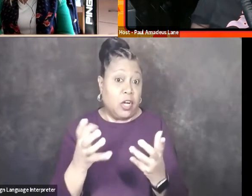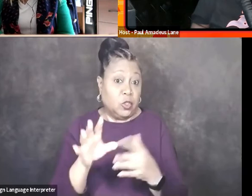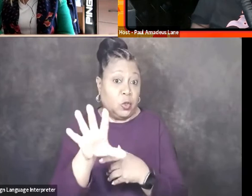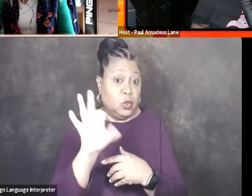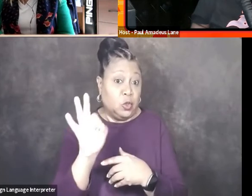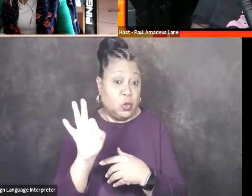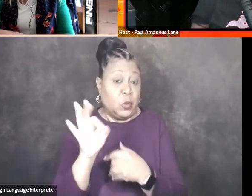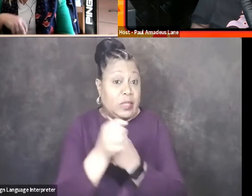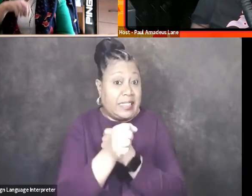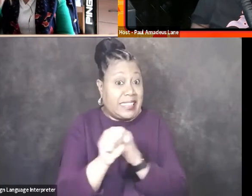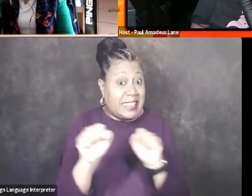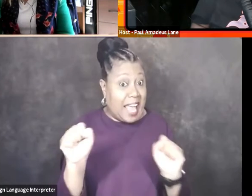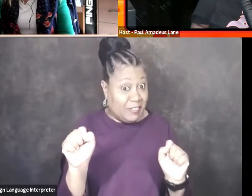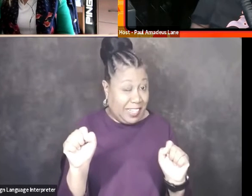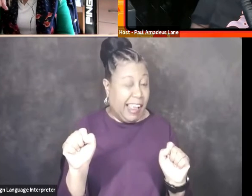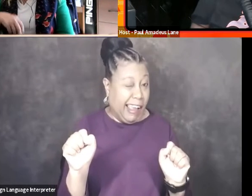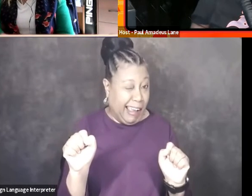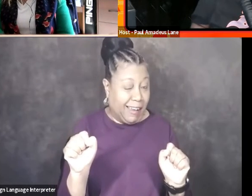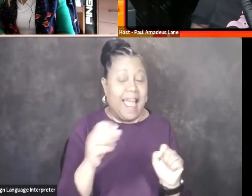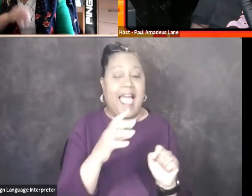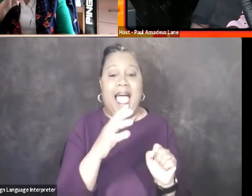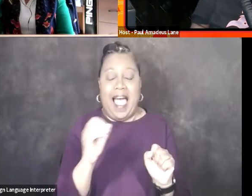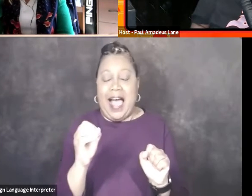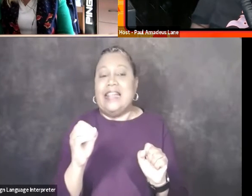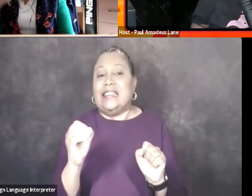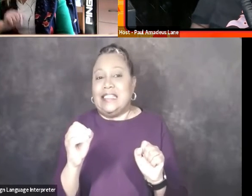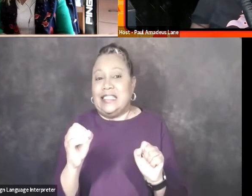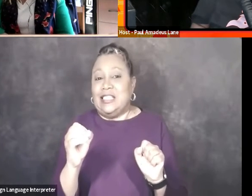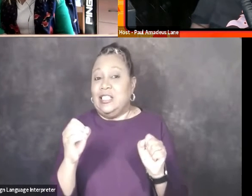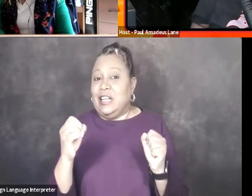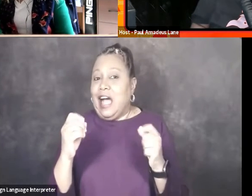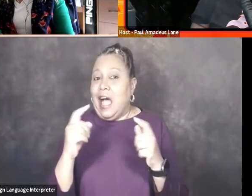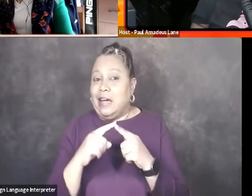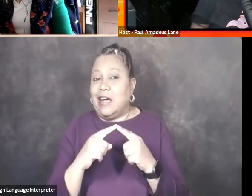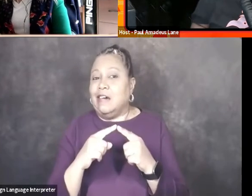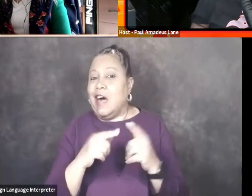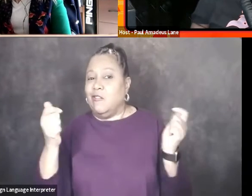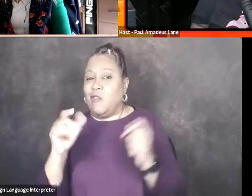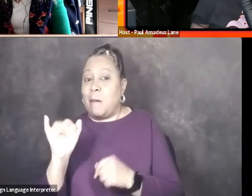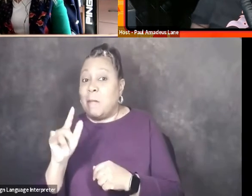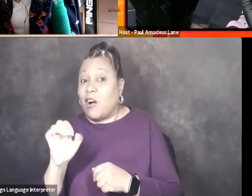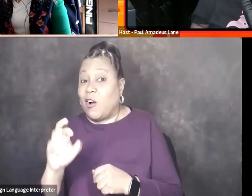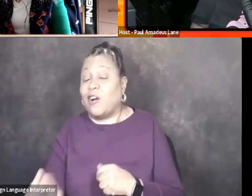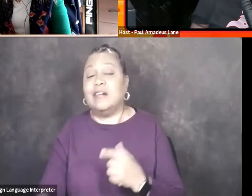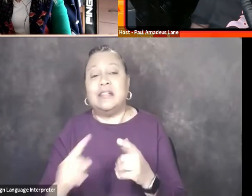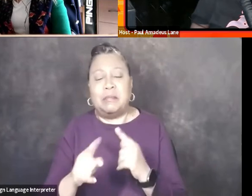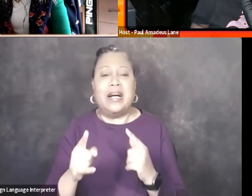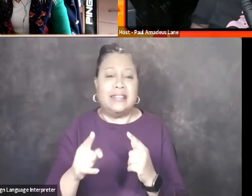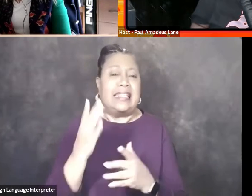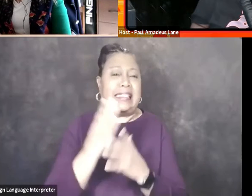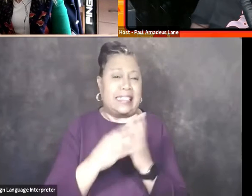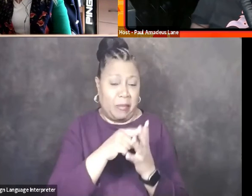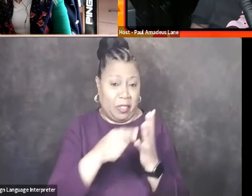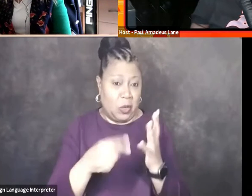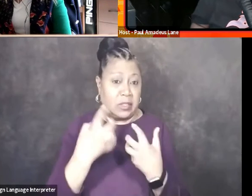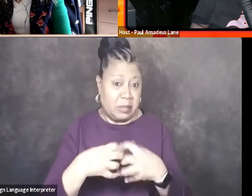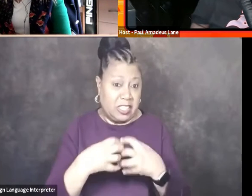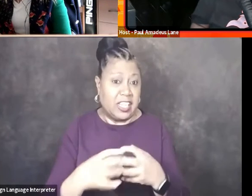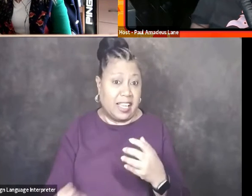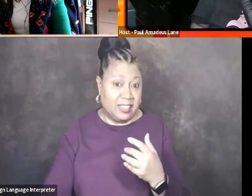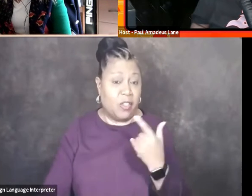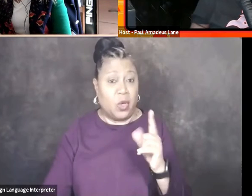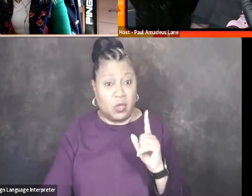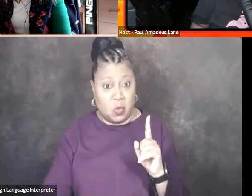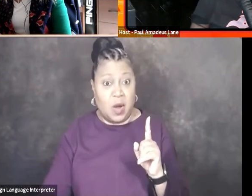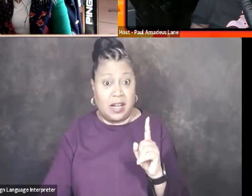choose safety and move it out of the bunker. But some of those machines, well, those ones